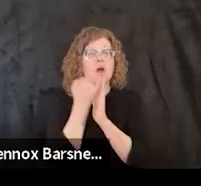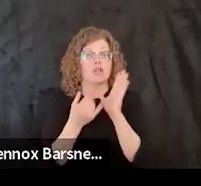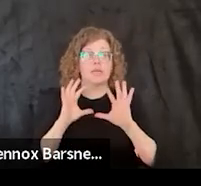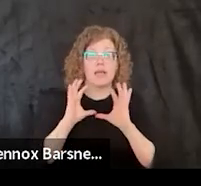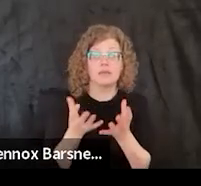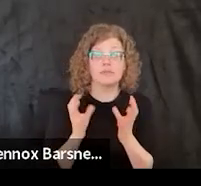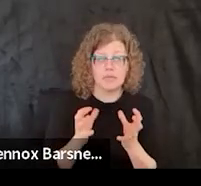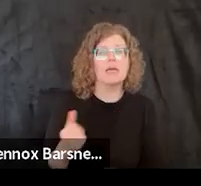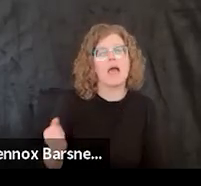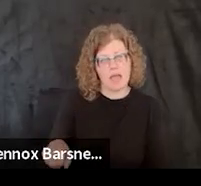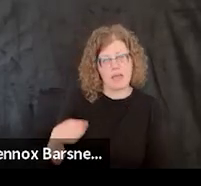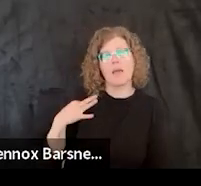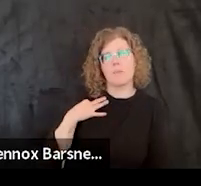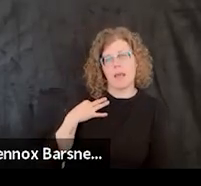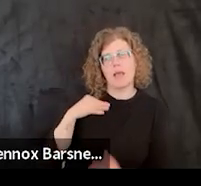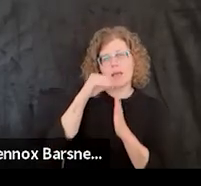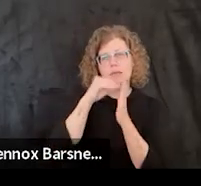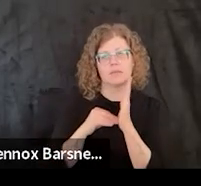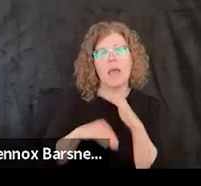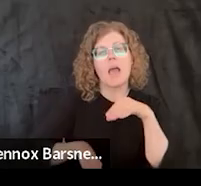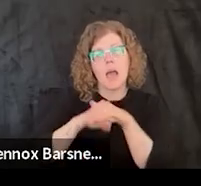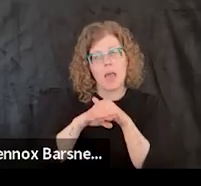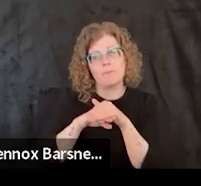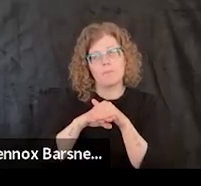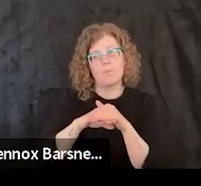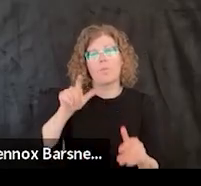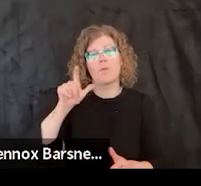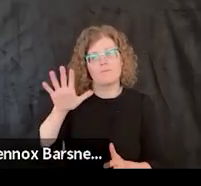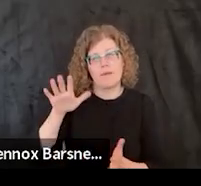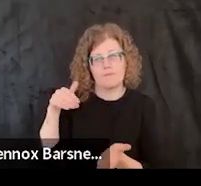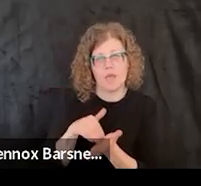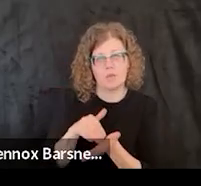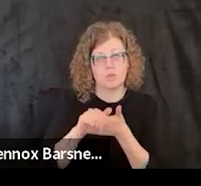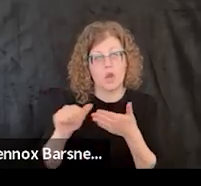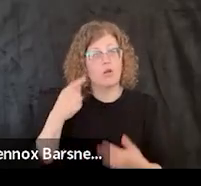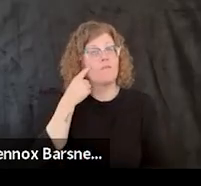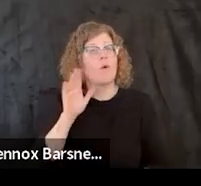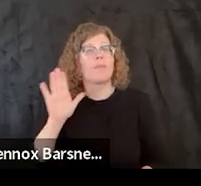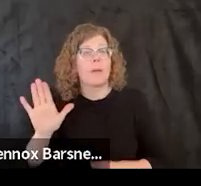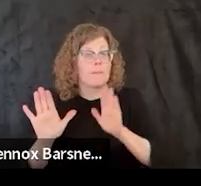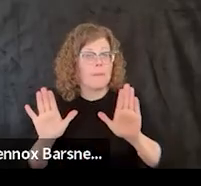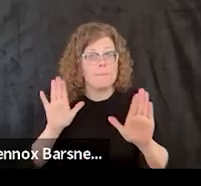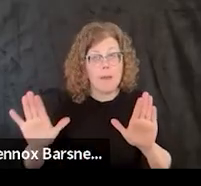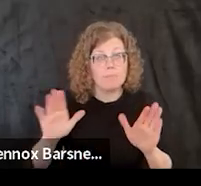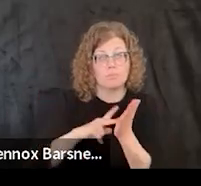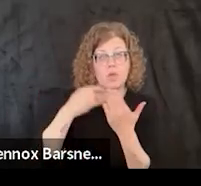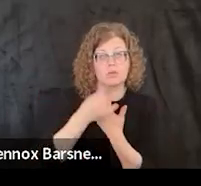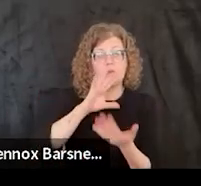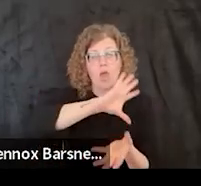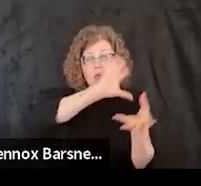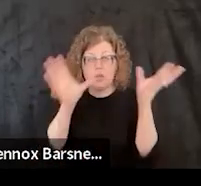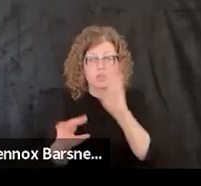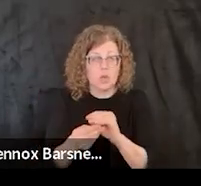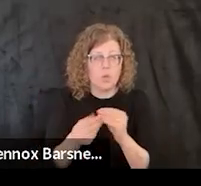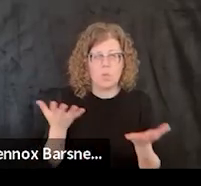for up to $25,000 towards their projects. The total funding available for this program